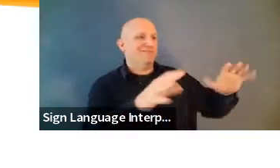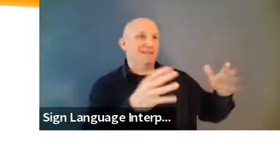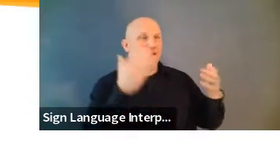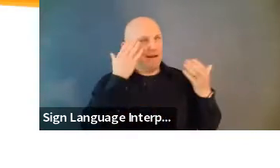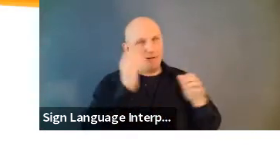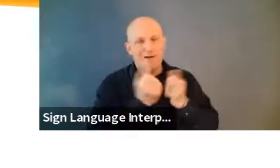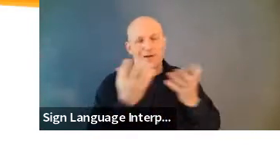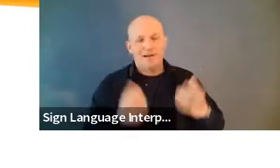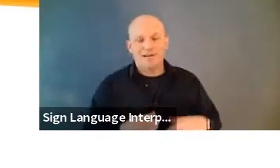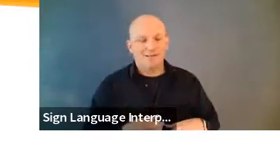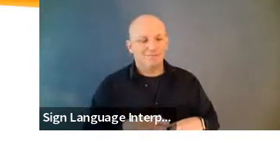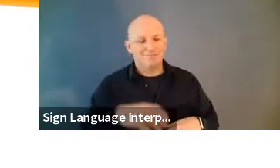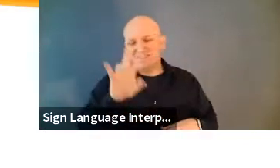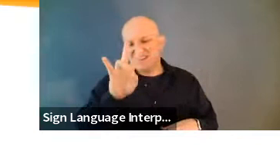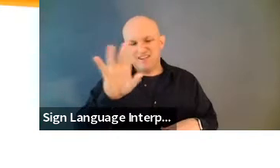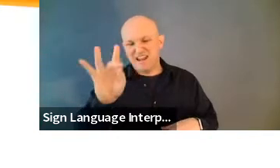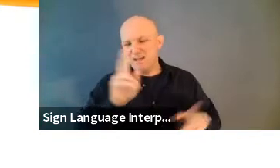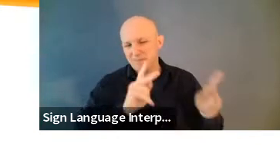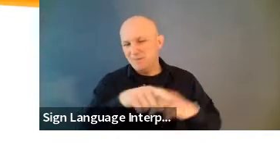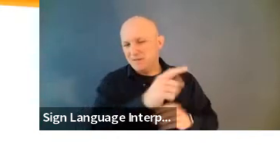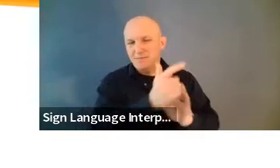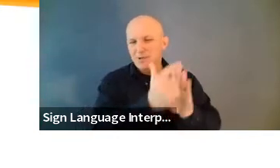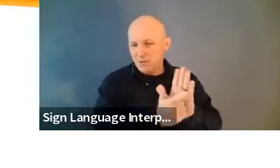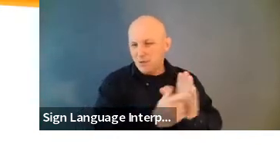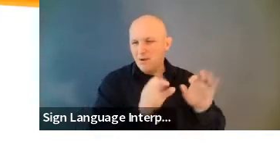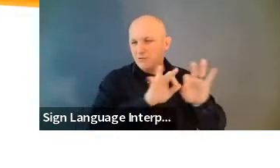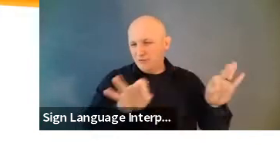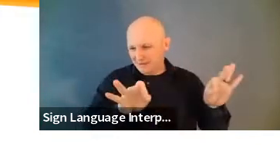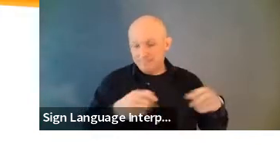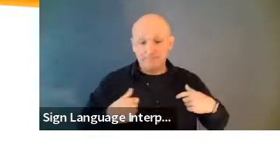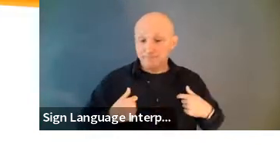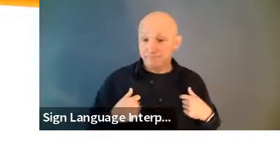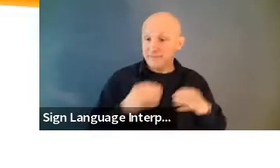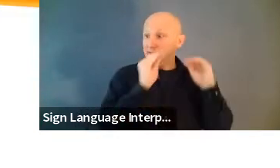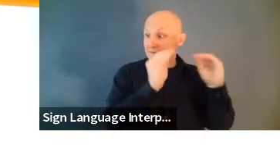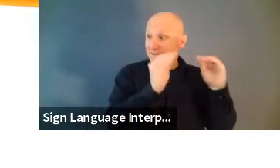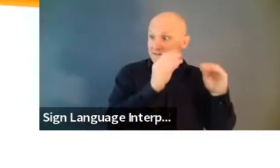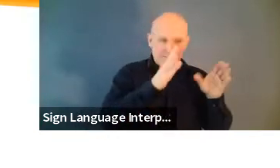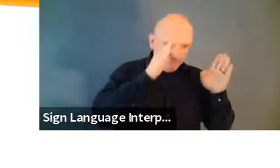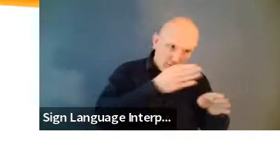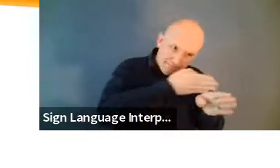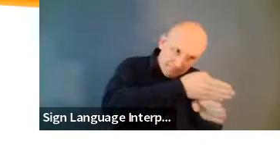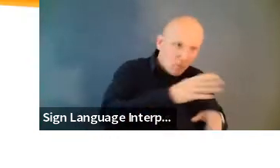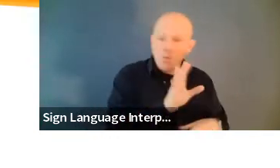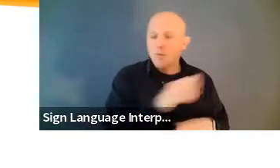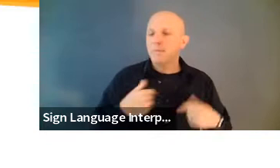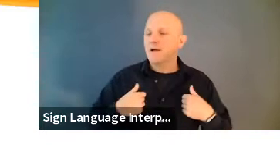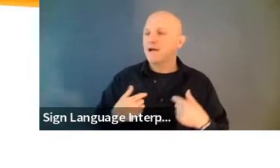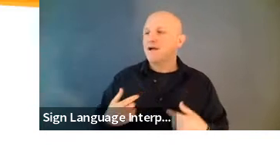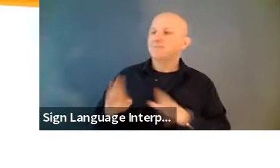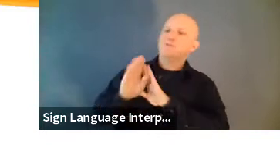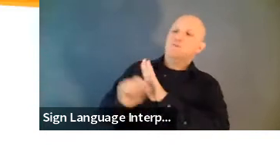8 of us on campus who he knew had law degrees. Even myself, who wasn't teaching in a law-related area, but he knew I had a law